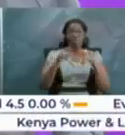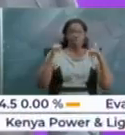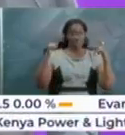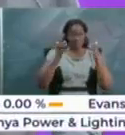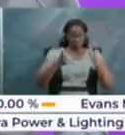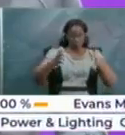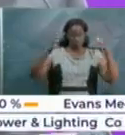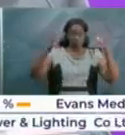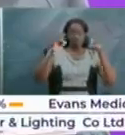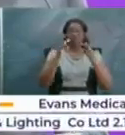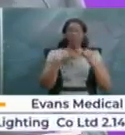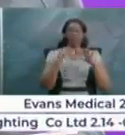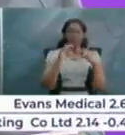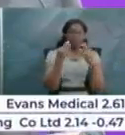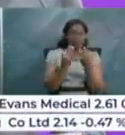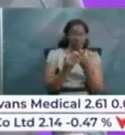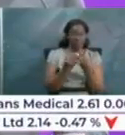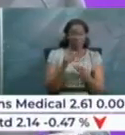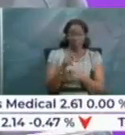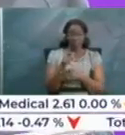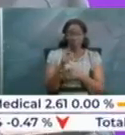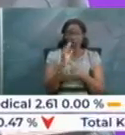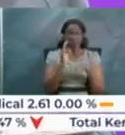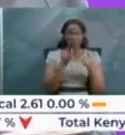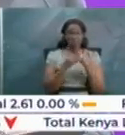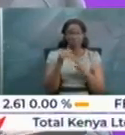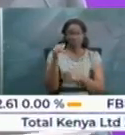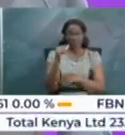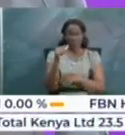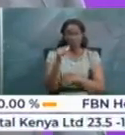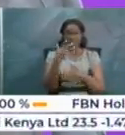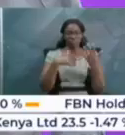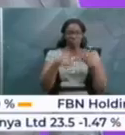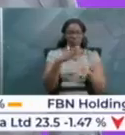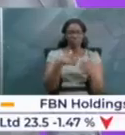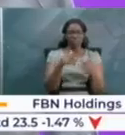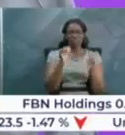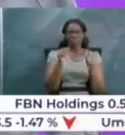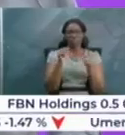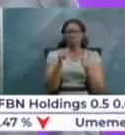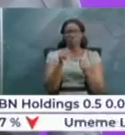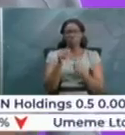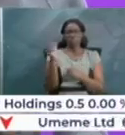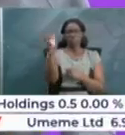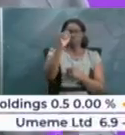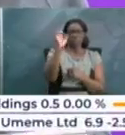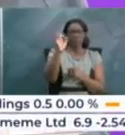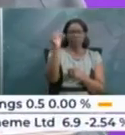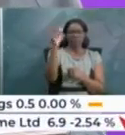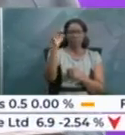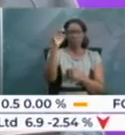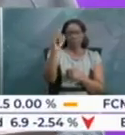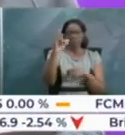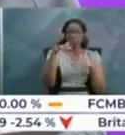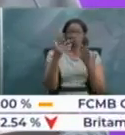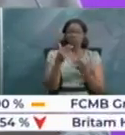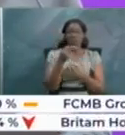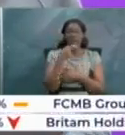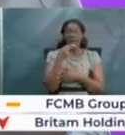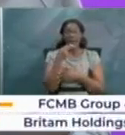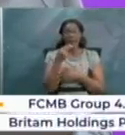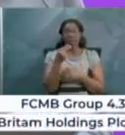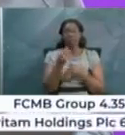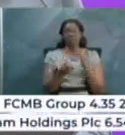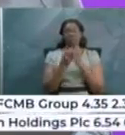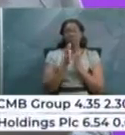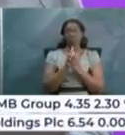especially if you have a family, the 800 grams mixed peanut butter, which can either be the sesame or the honey, comes at a